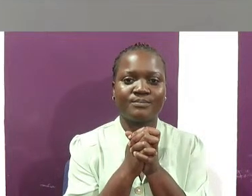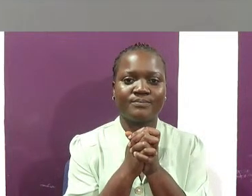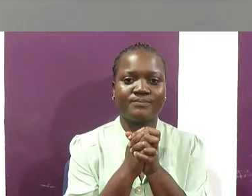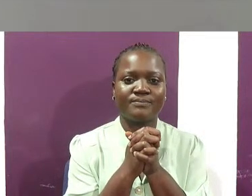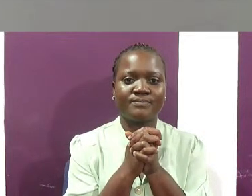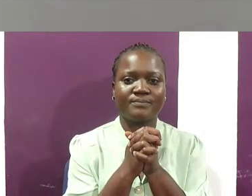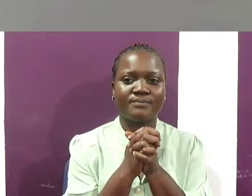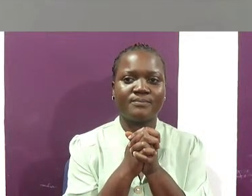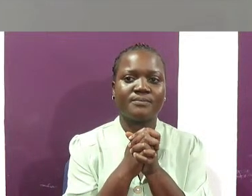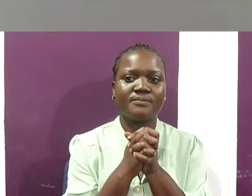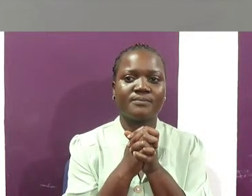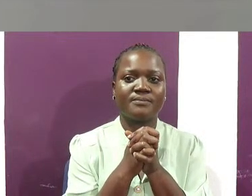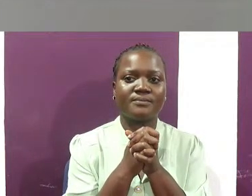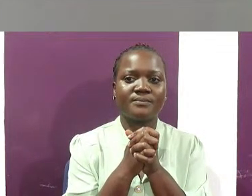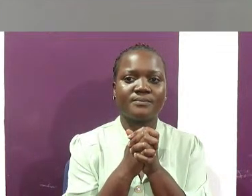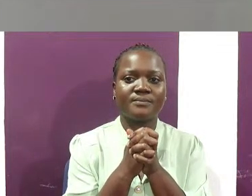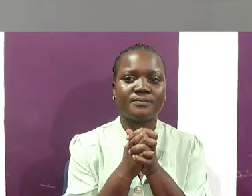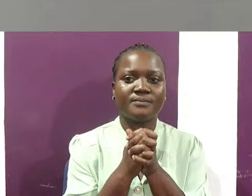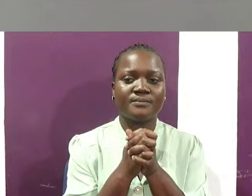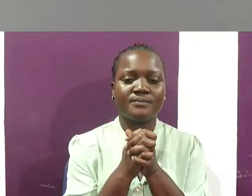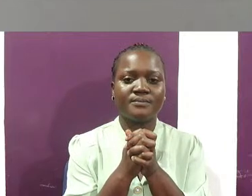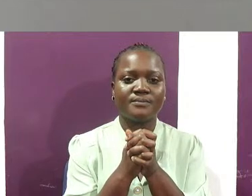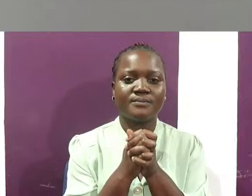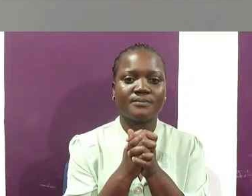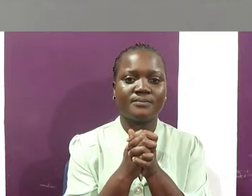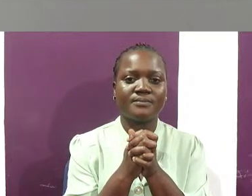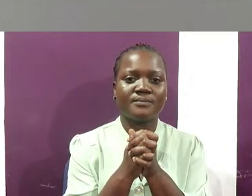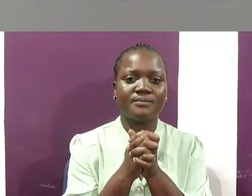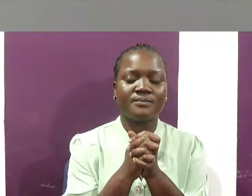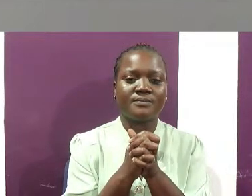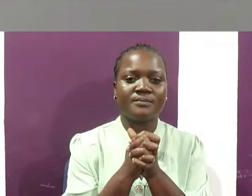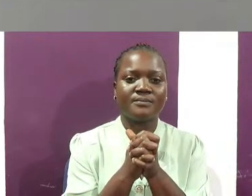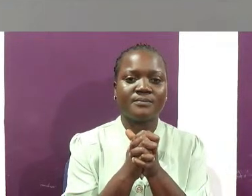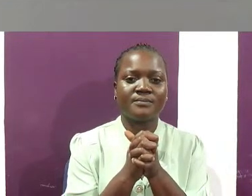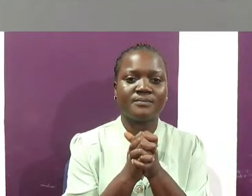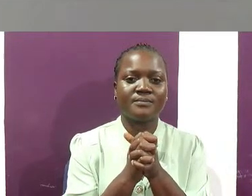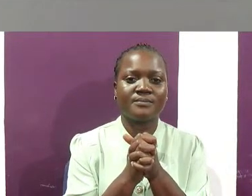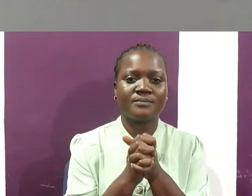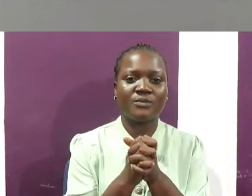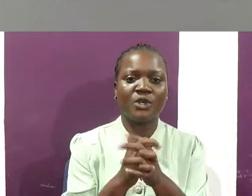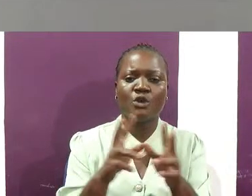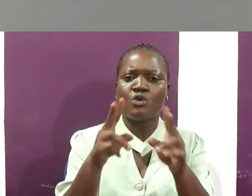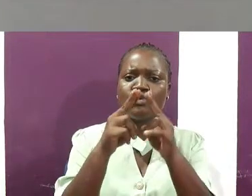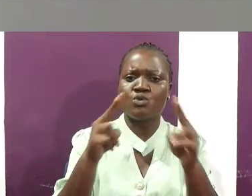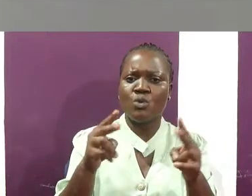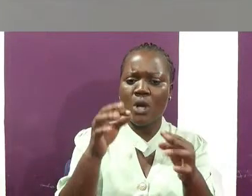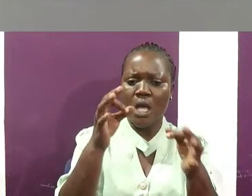be one true church of Christ.